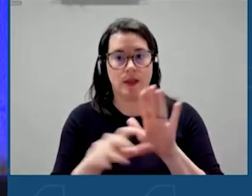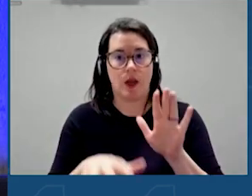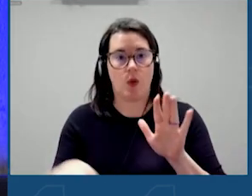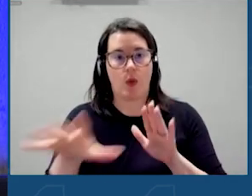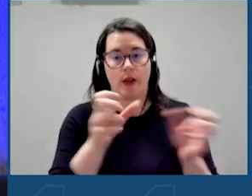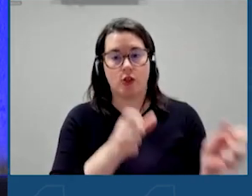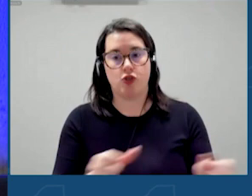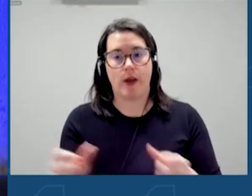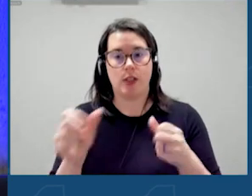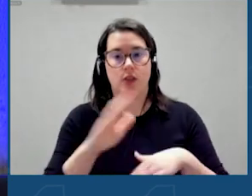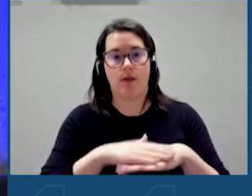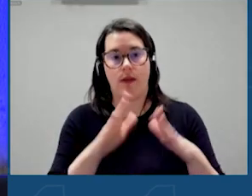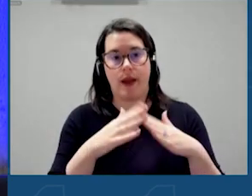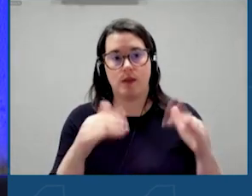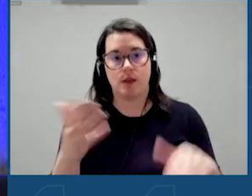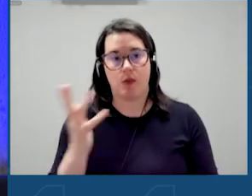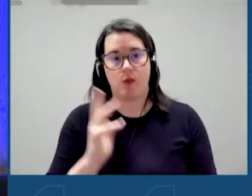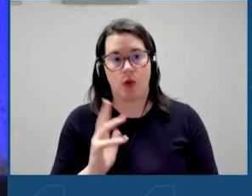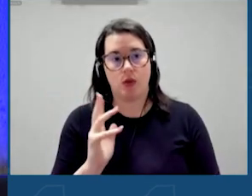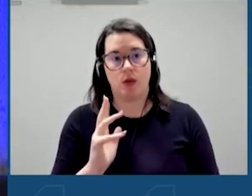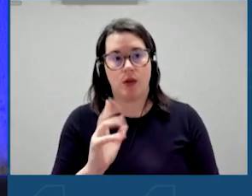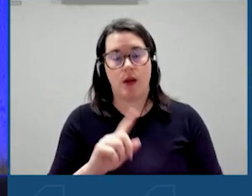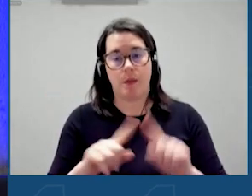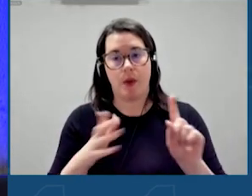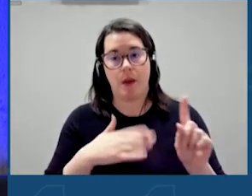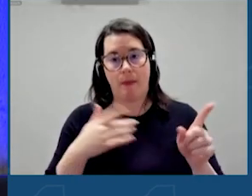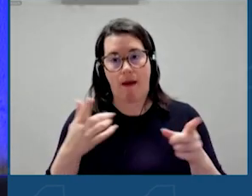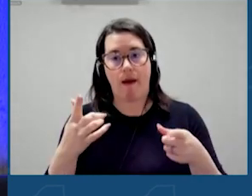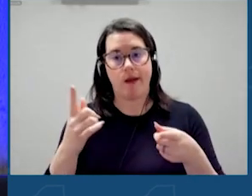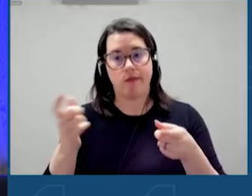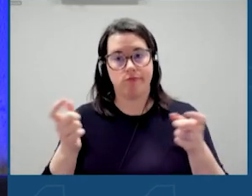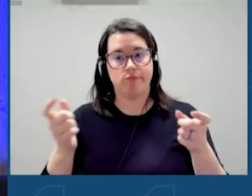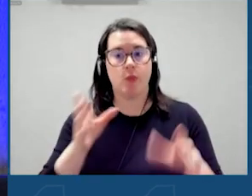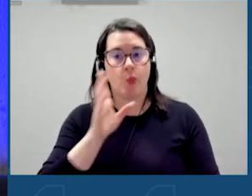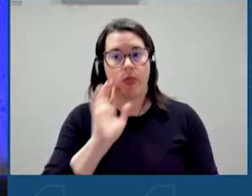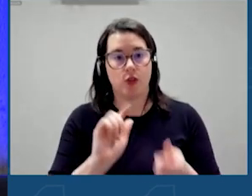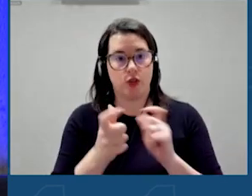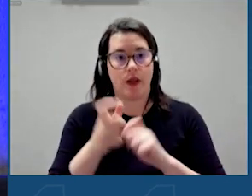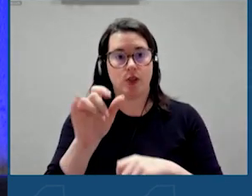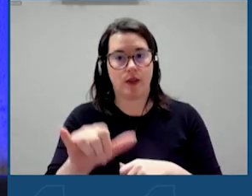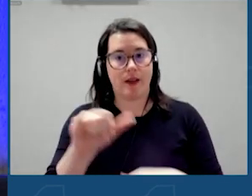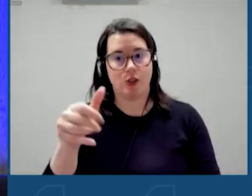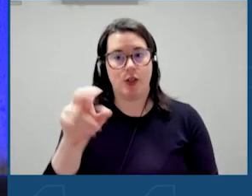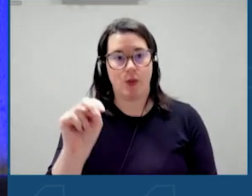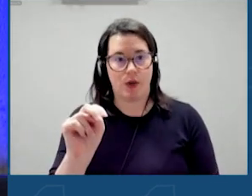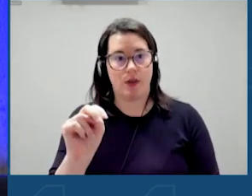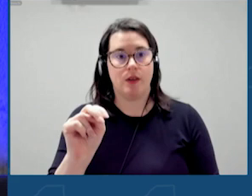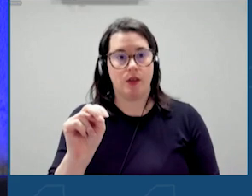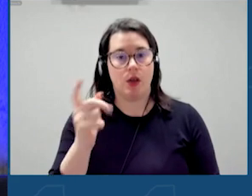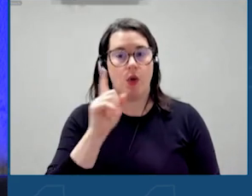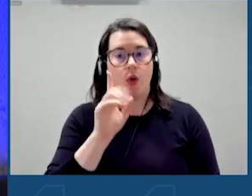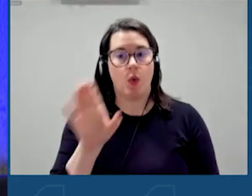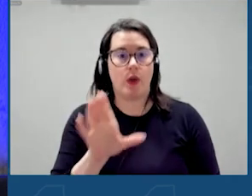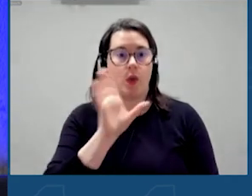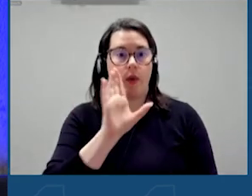housing before. But under my administration, that will change in January. We will act